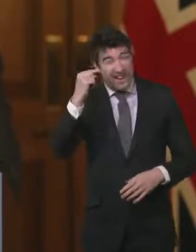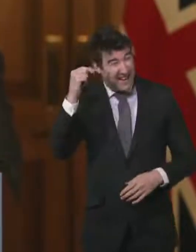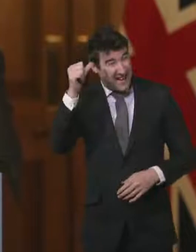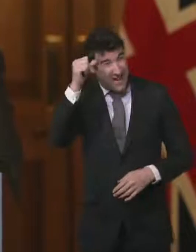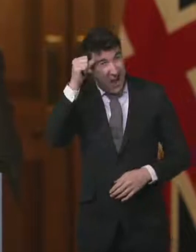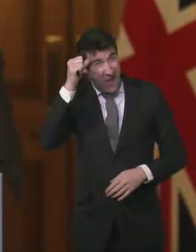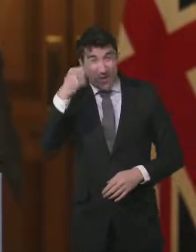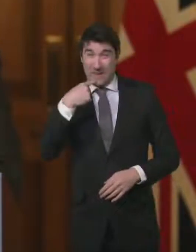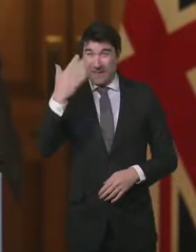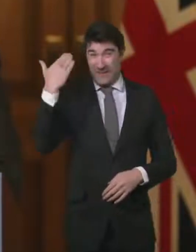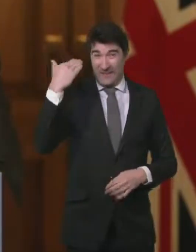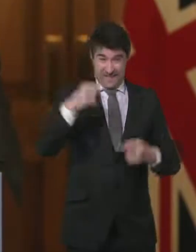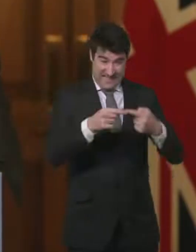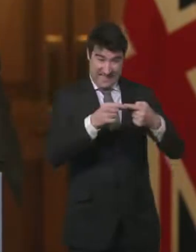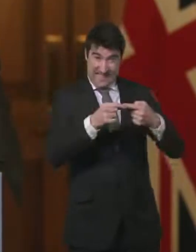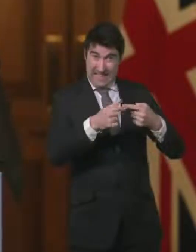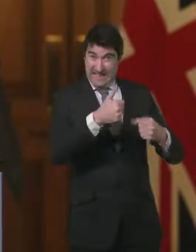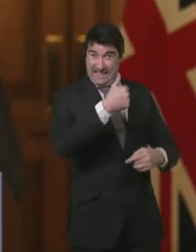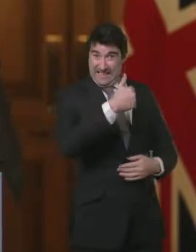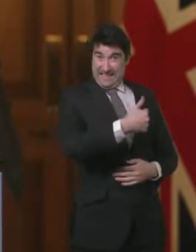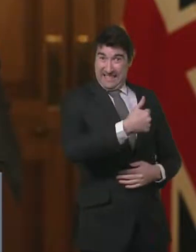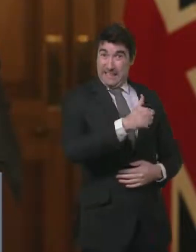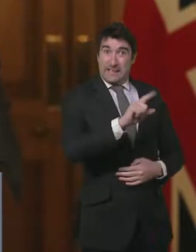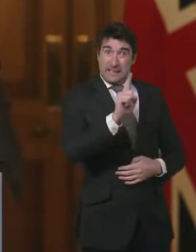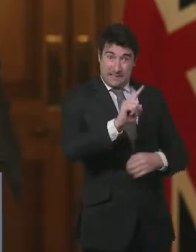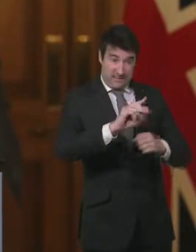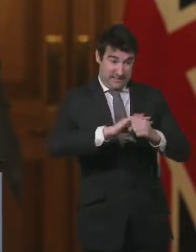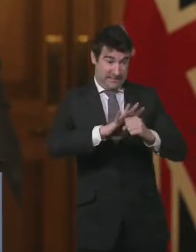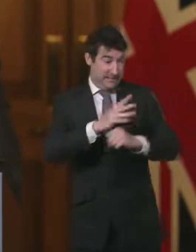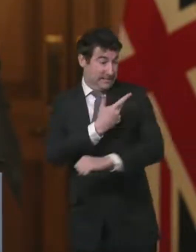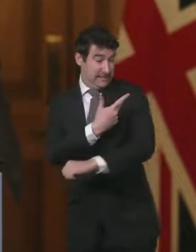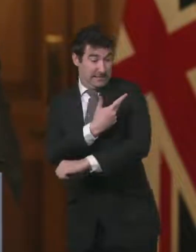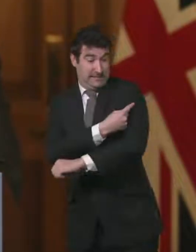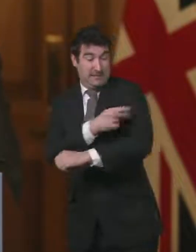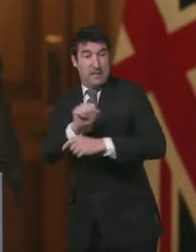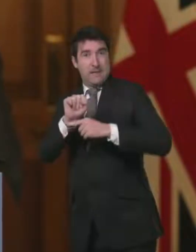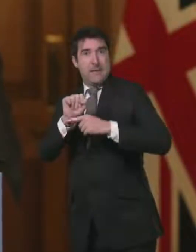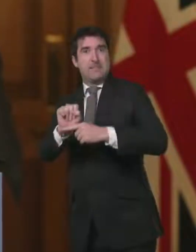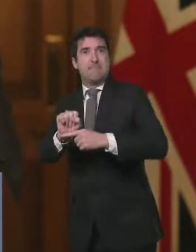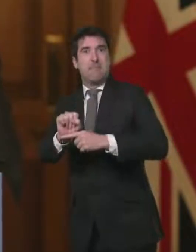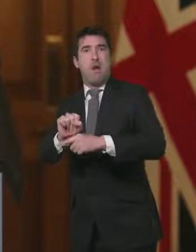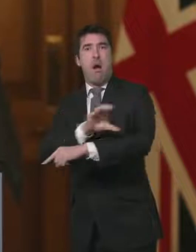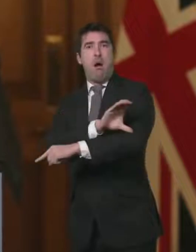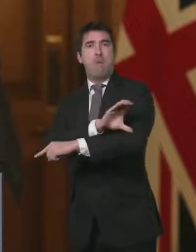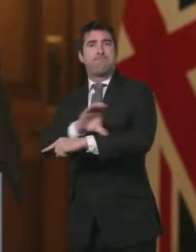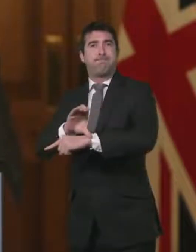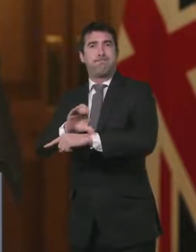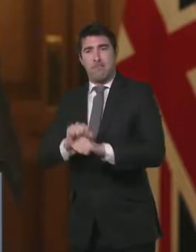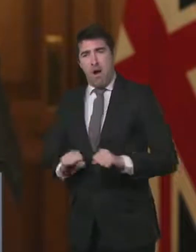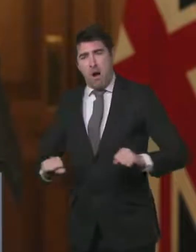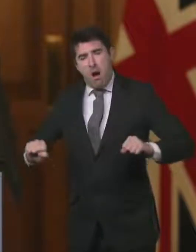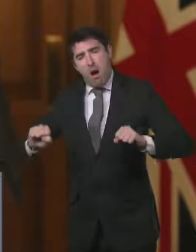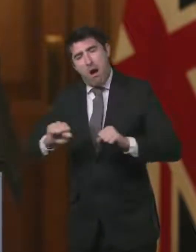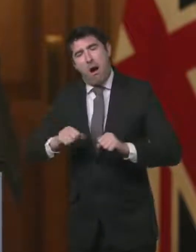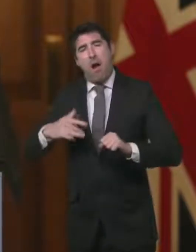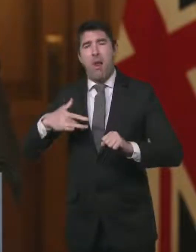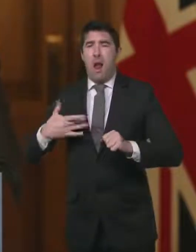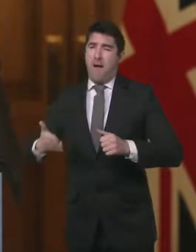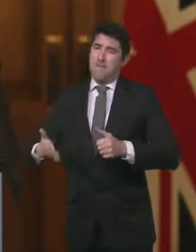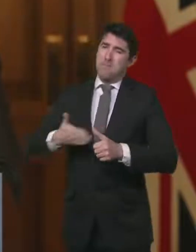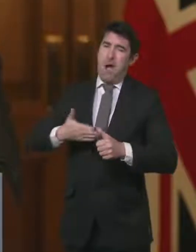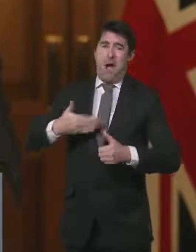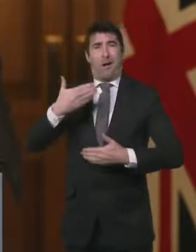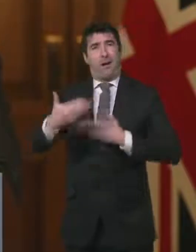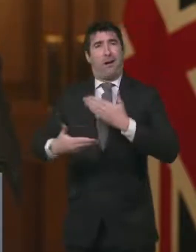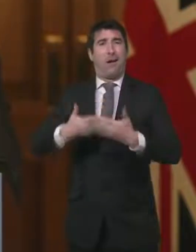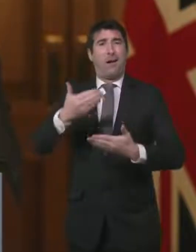or we're moving faster through it. And that gives... But if we don't me behave great ourselves, we're confidence going to have a about rock